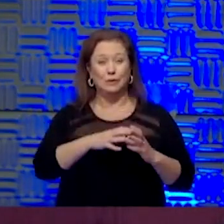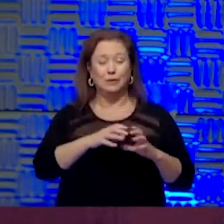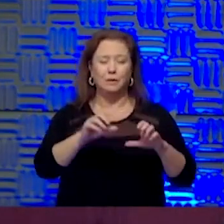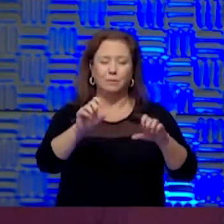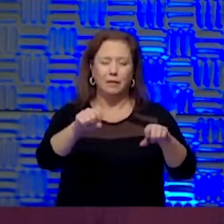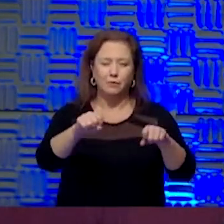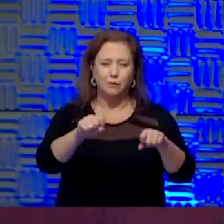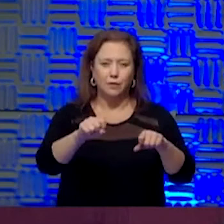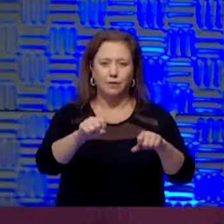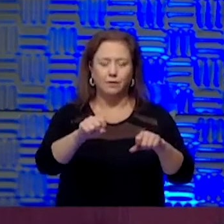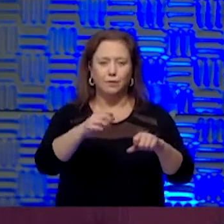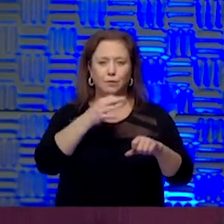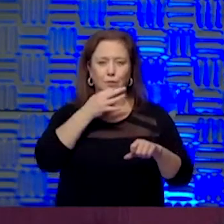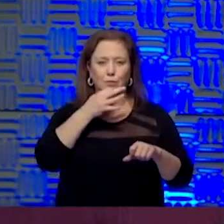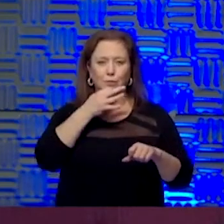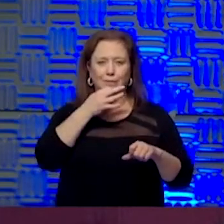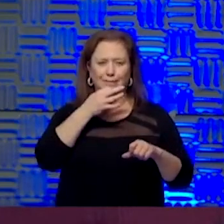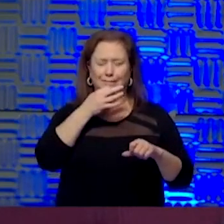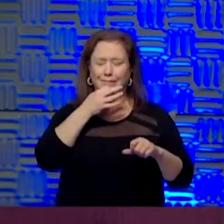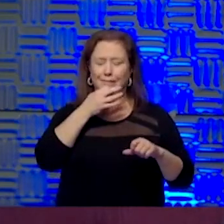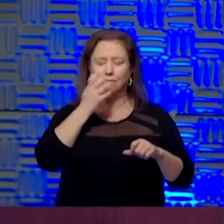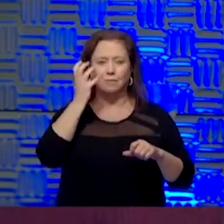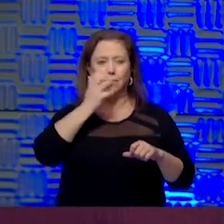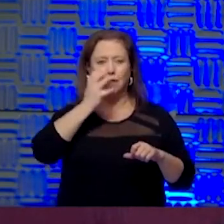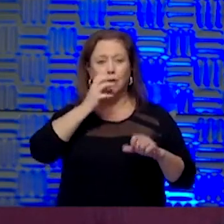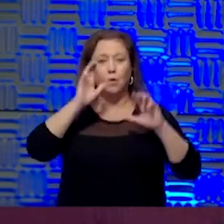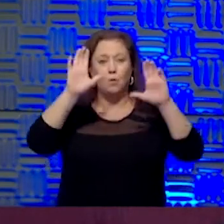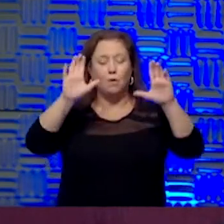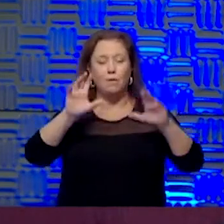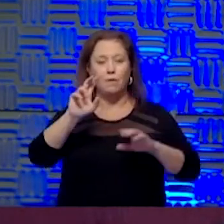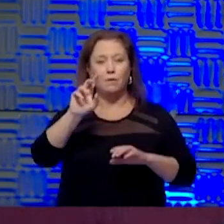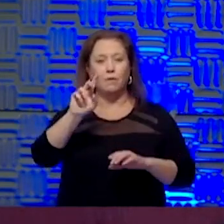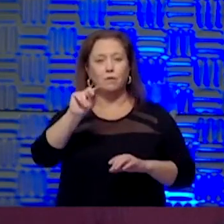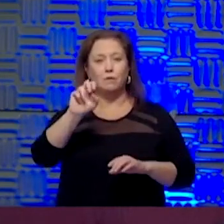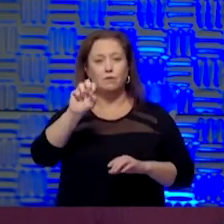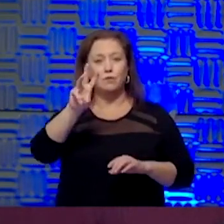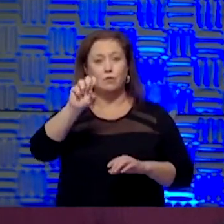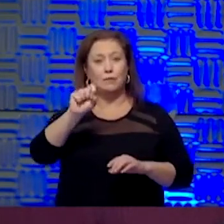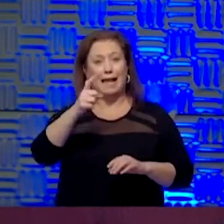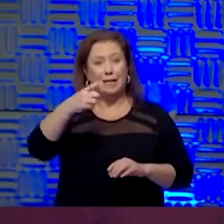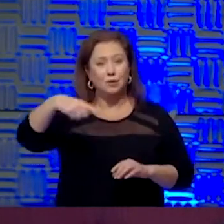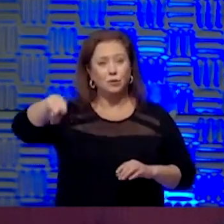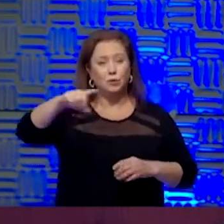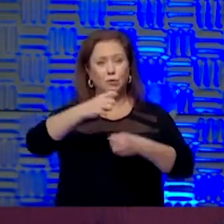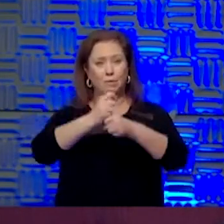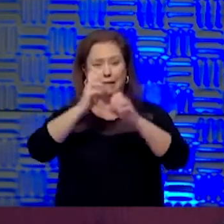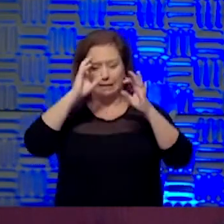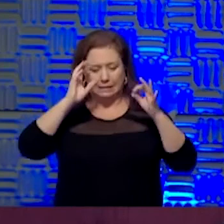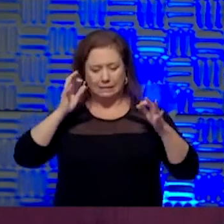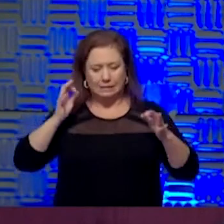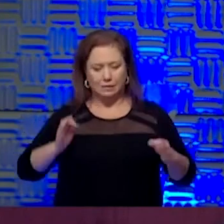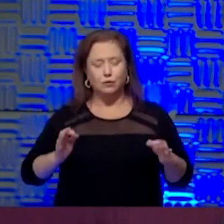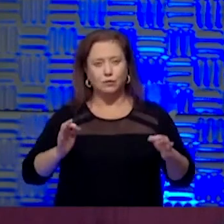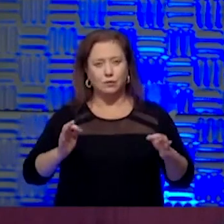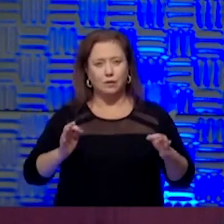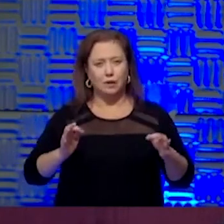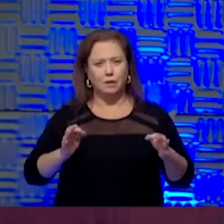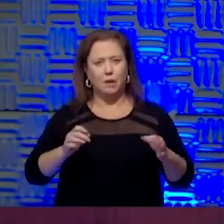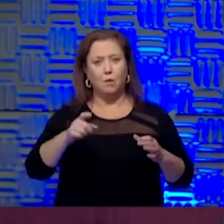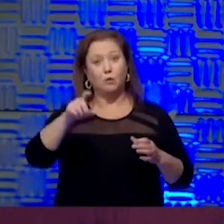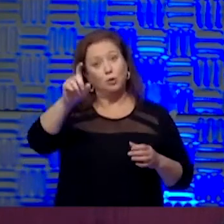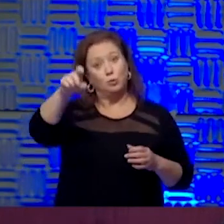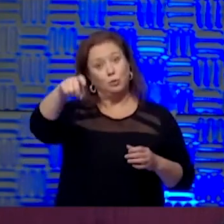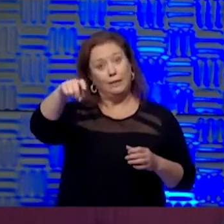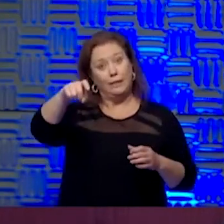Potentially not far away. That's a big deal. As you make your choices about what you need to